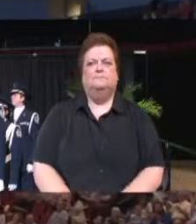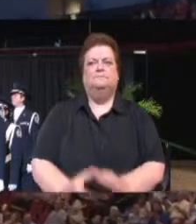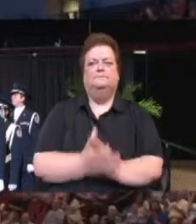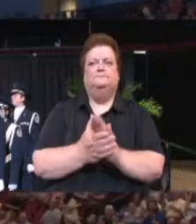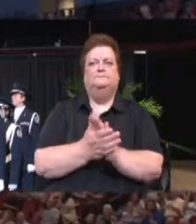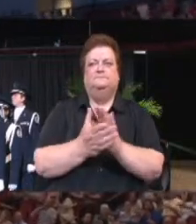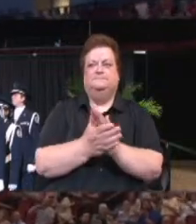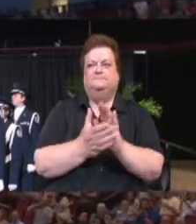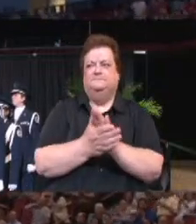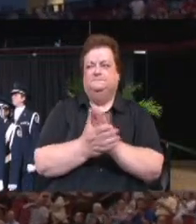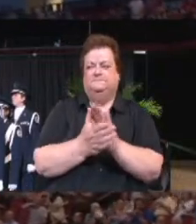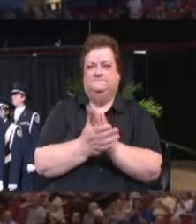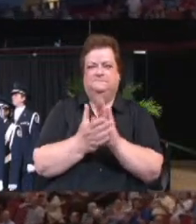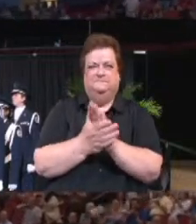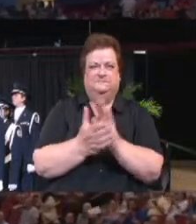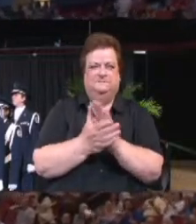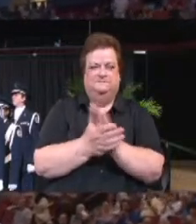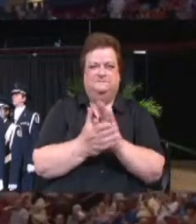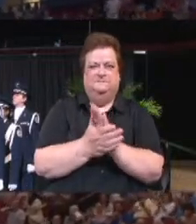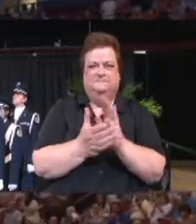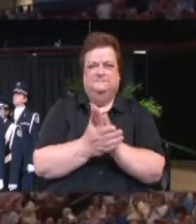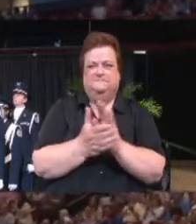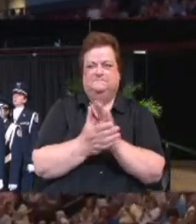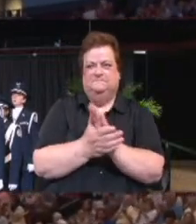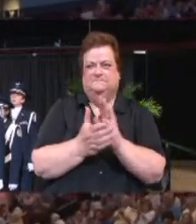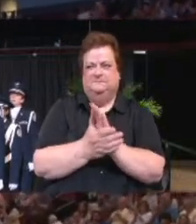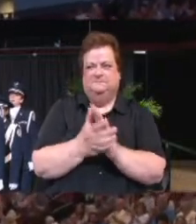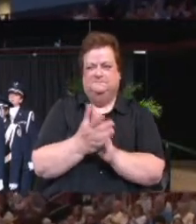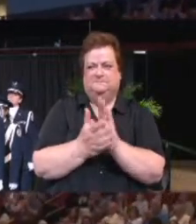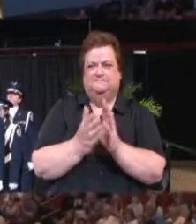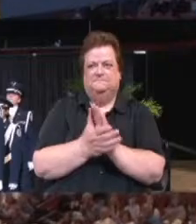Can we have a round of applause, please?